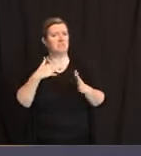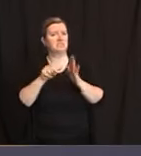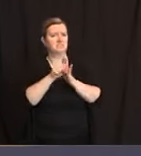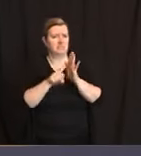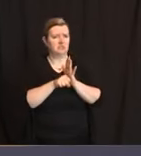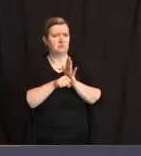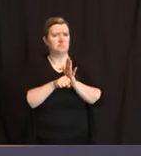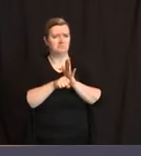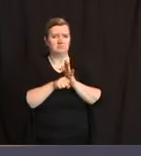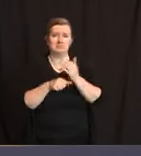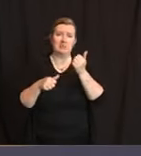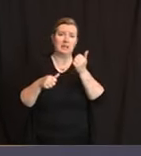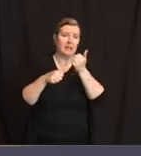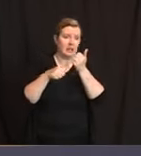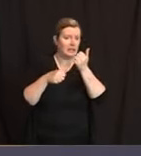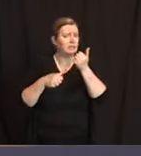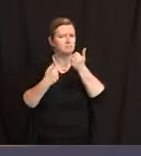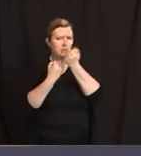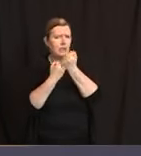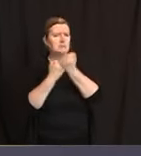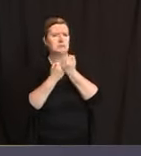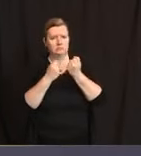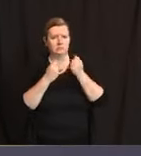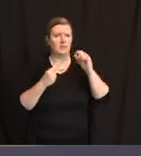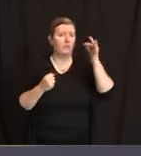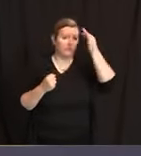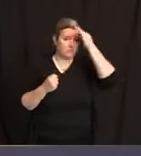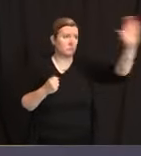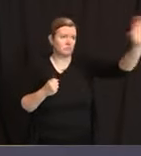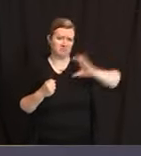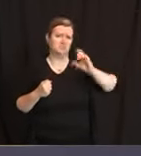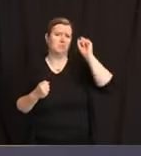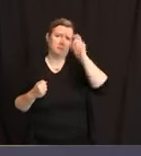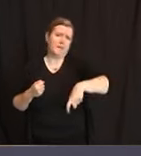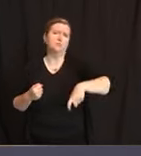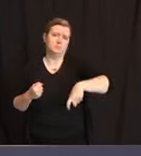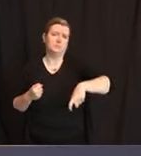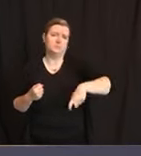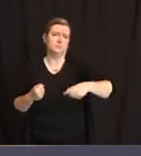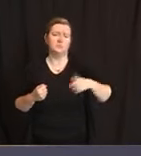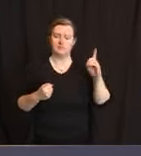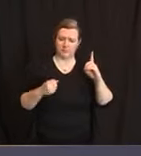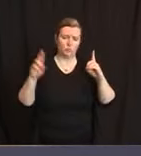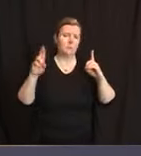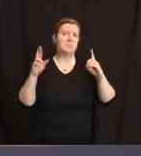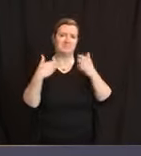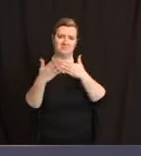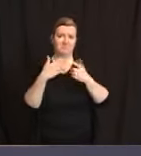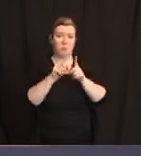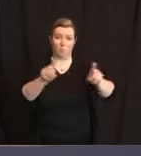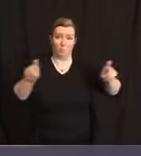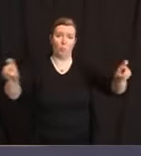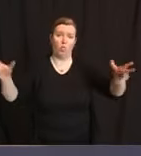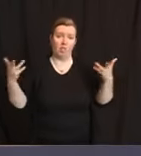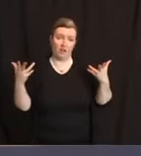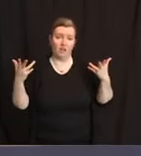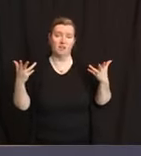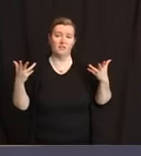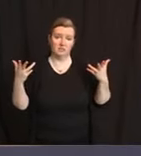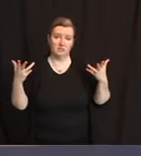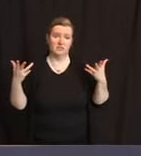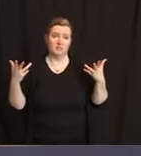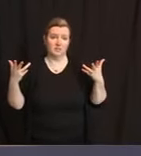direct state aid, including a majority of both parties. And I hope that finds its way to the deliberations